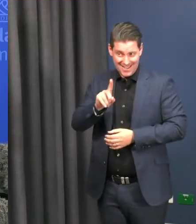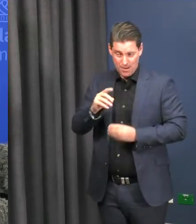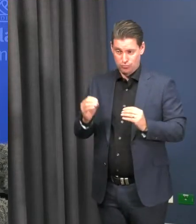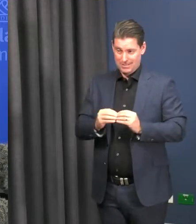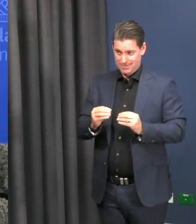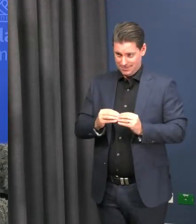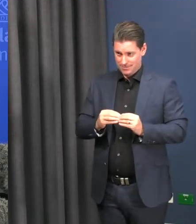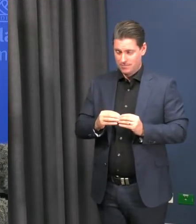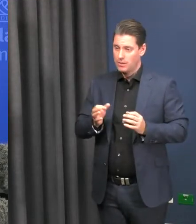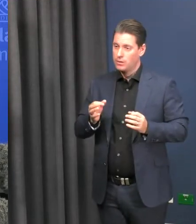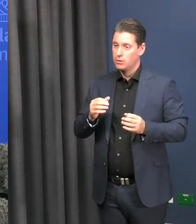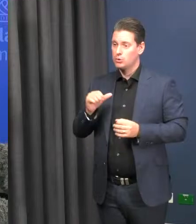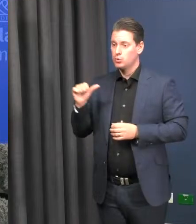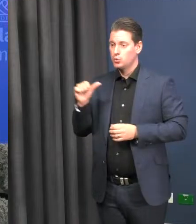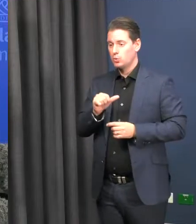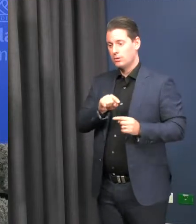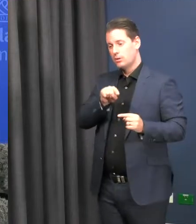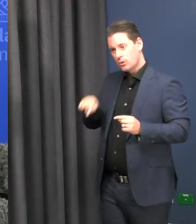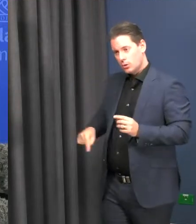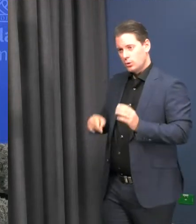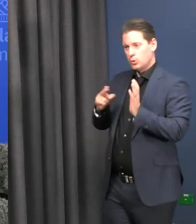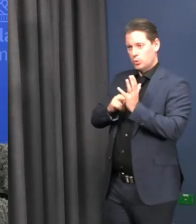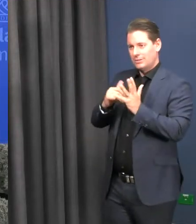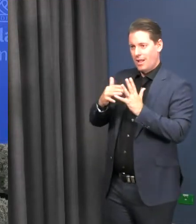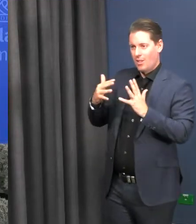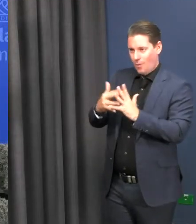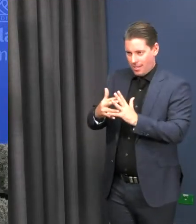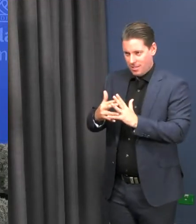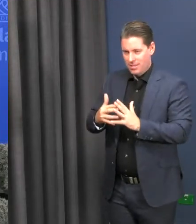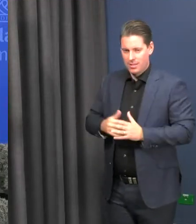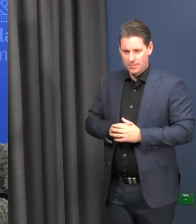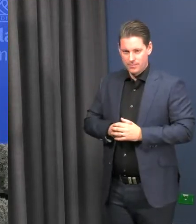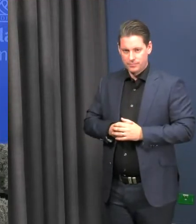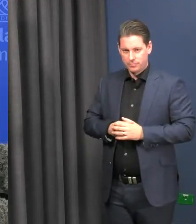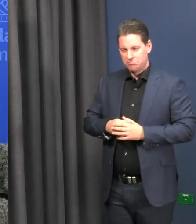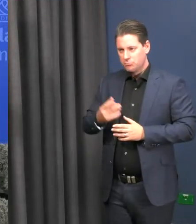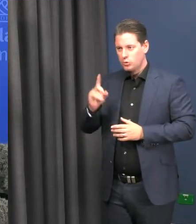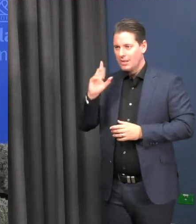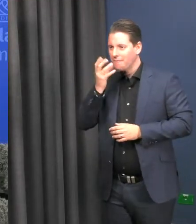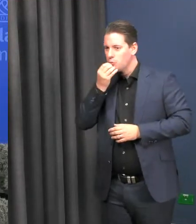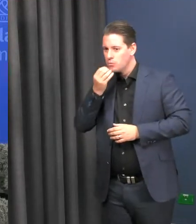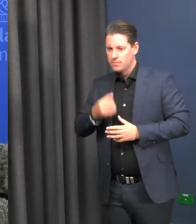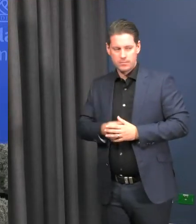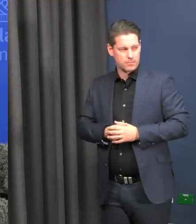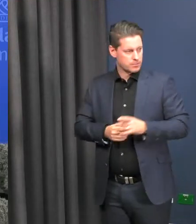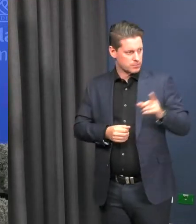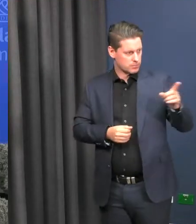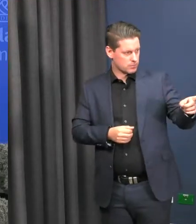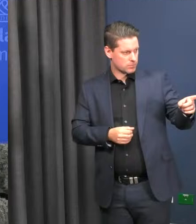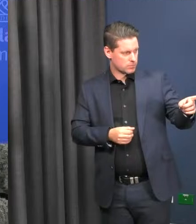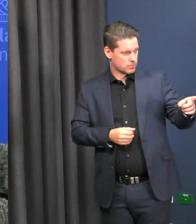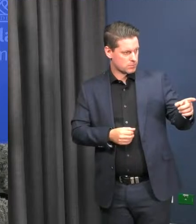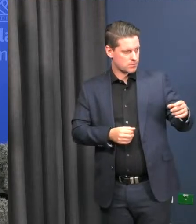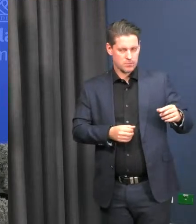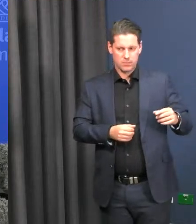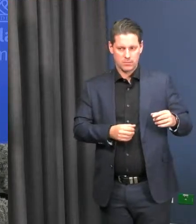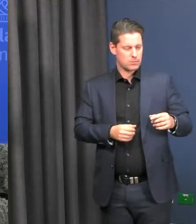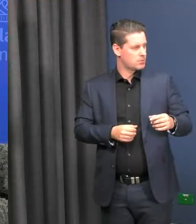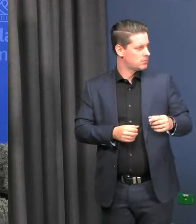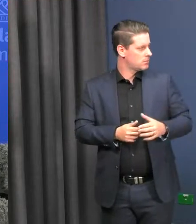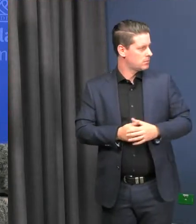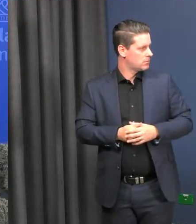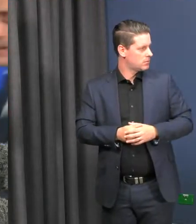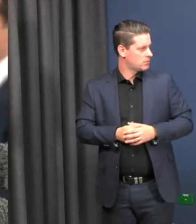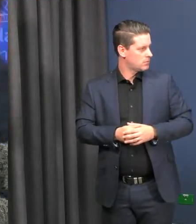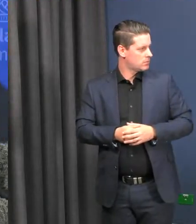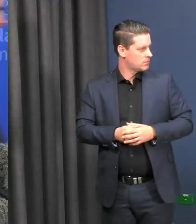I'm due to go back to New South Wales later today. Just a question on the bridges, if I can.